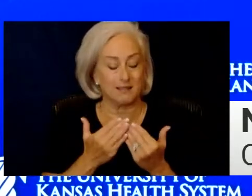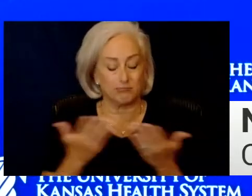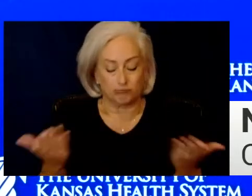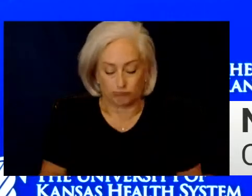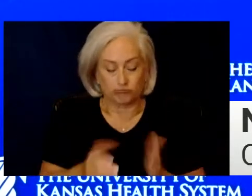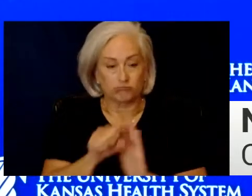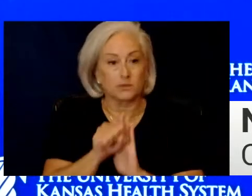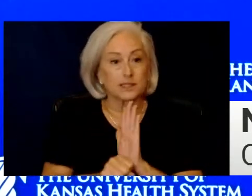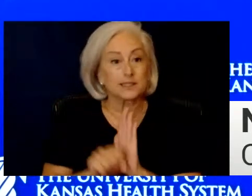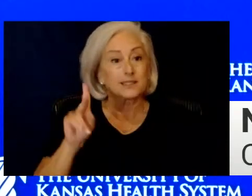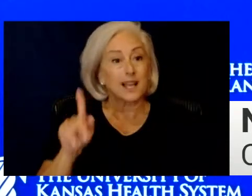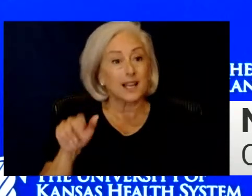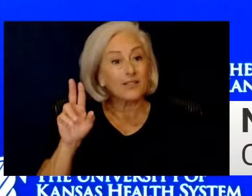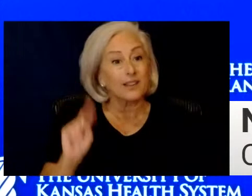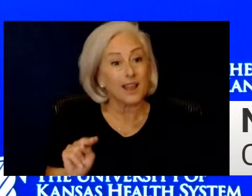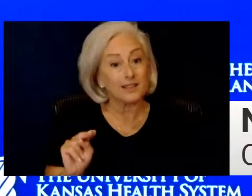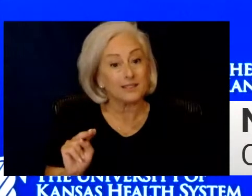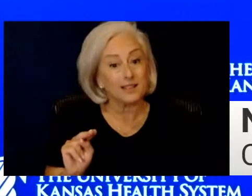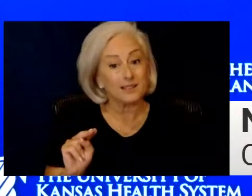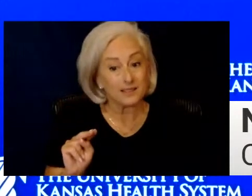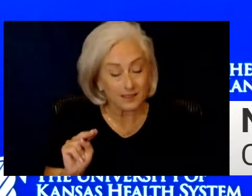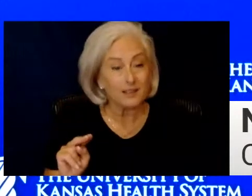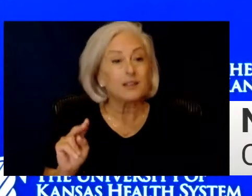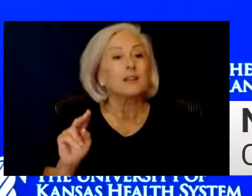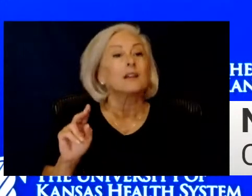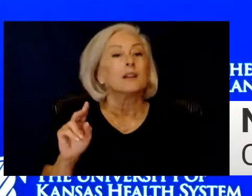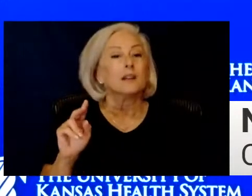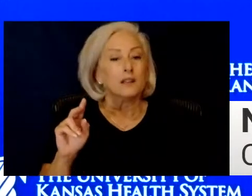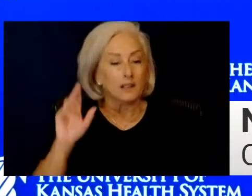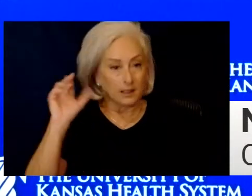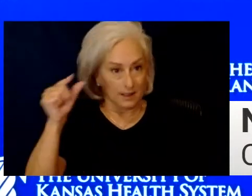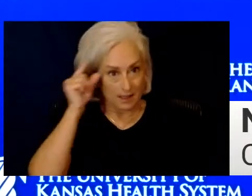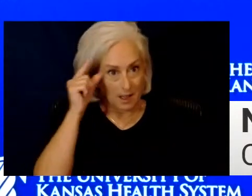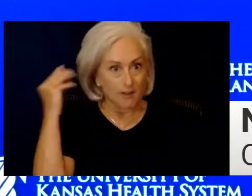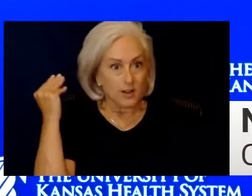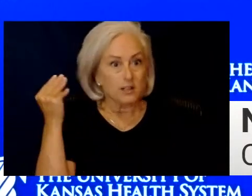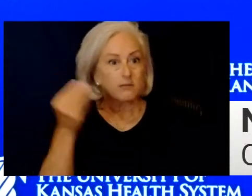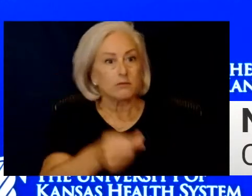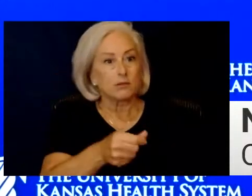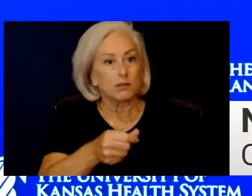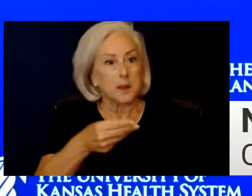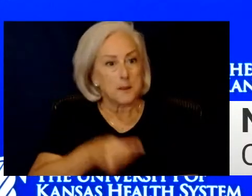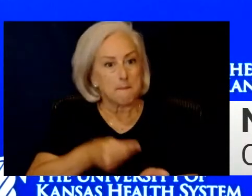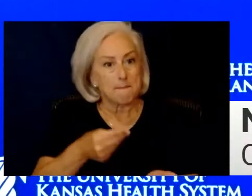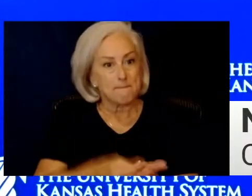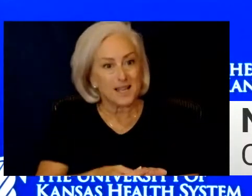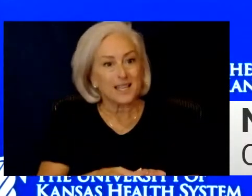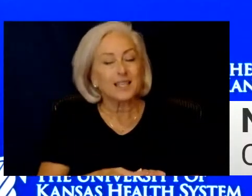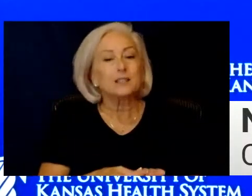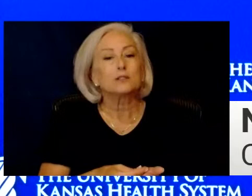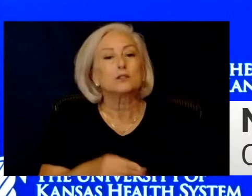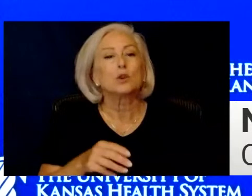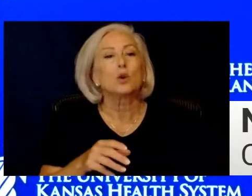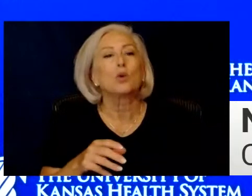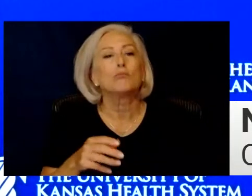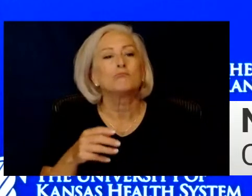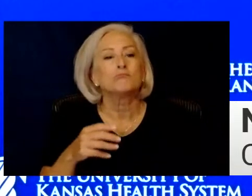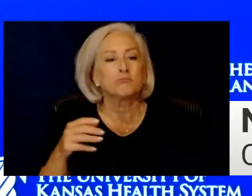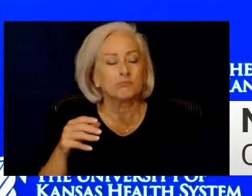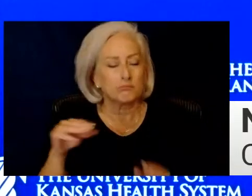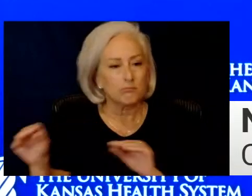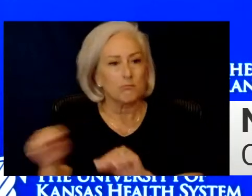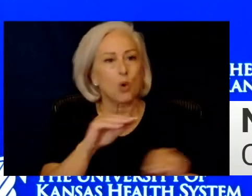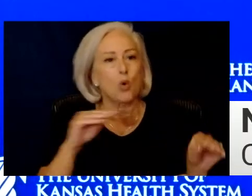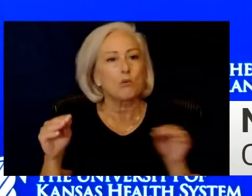for additional funding for mobile response teams. So that's not every state across the union, but for those of you in